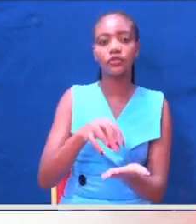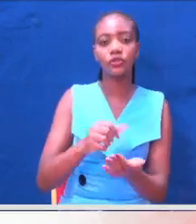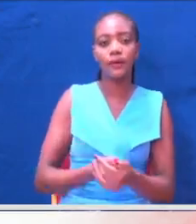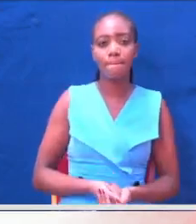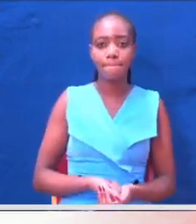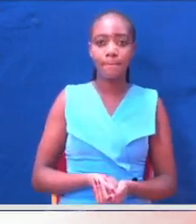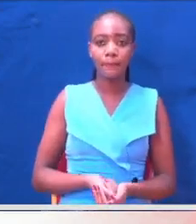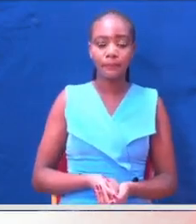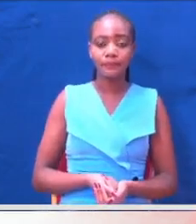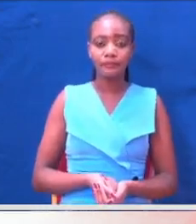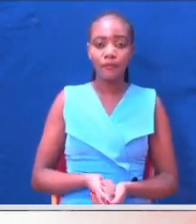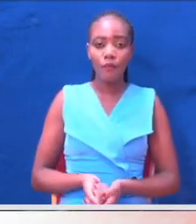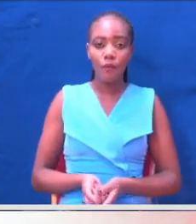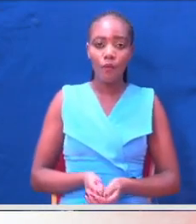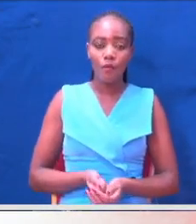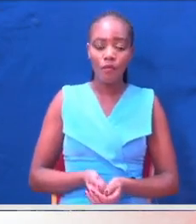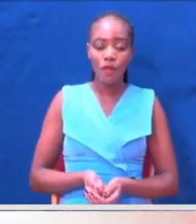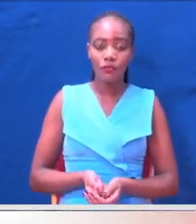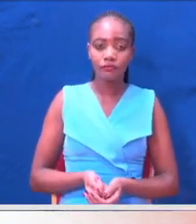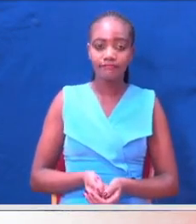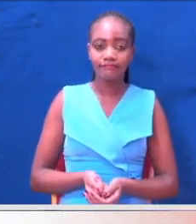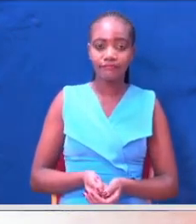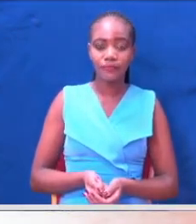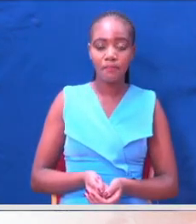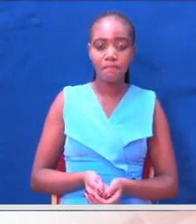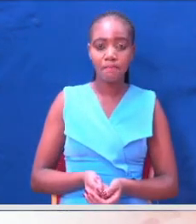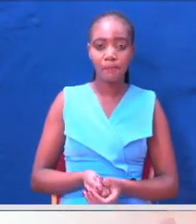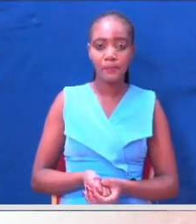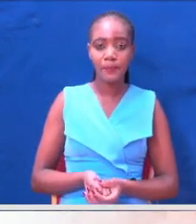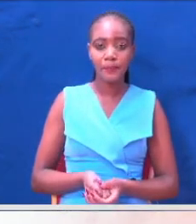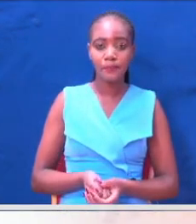deportation. Mwangi Maina, TV 47, Nairobi.